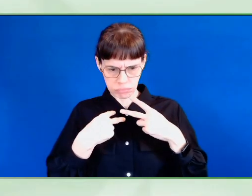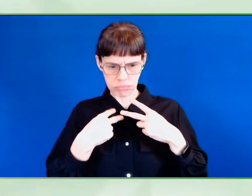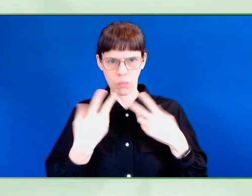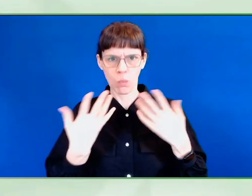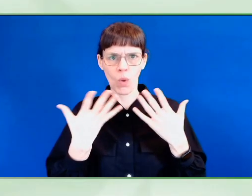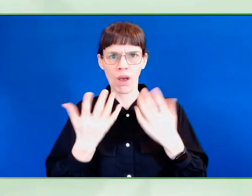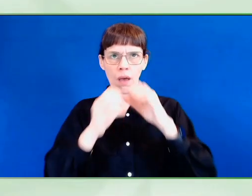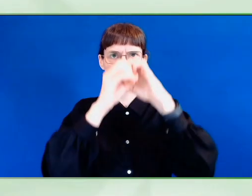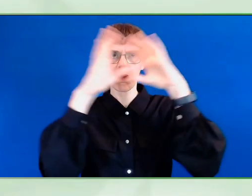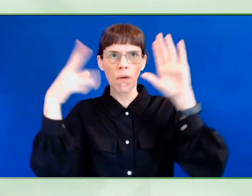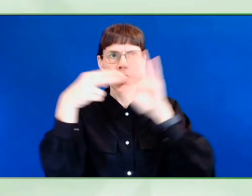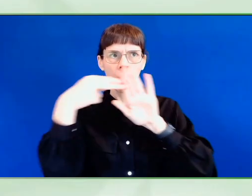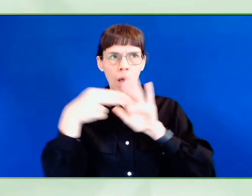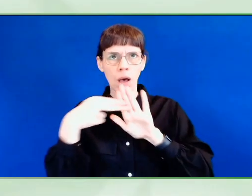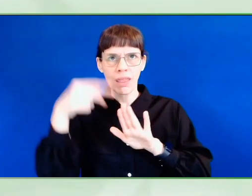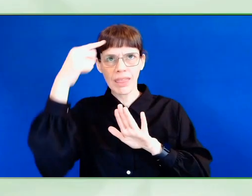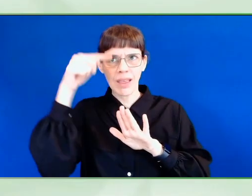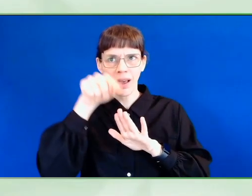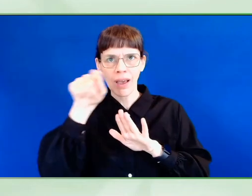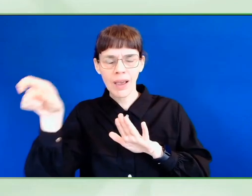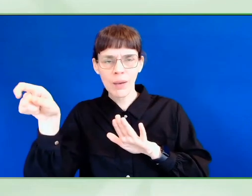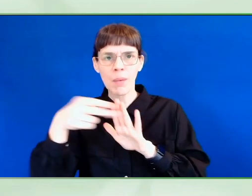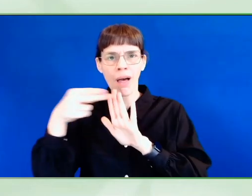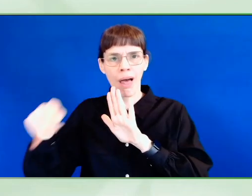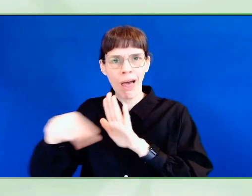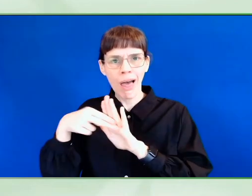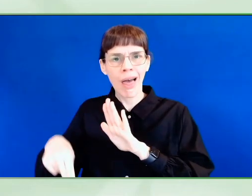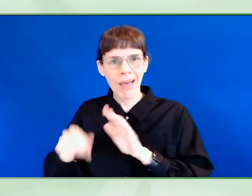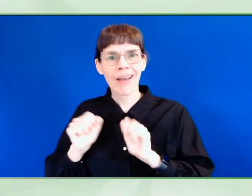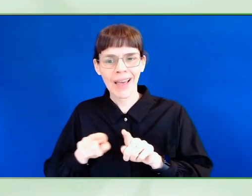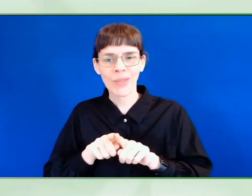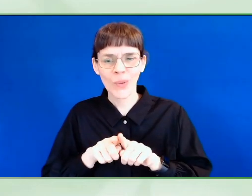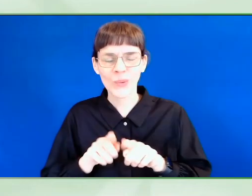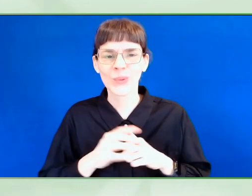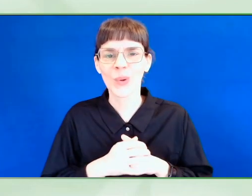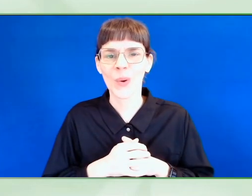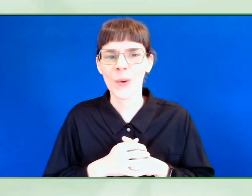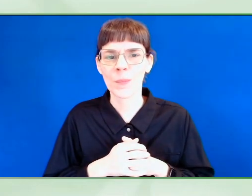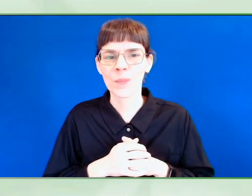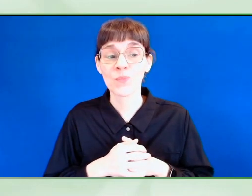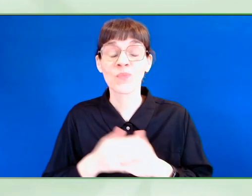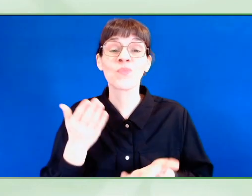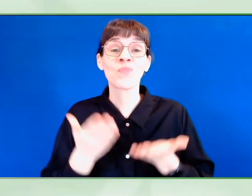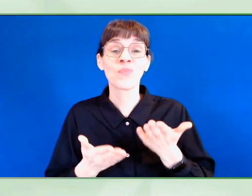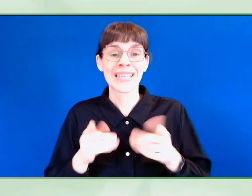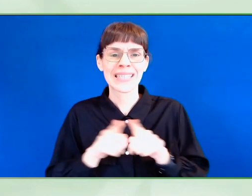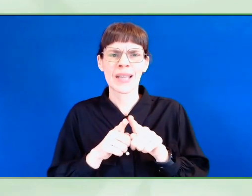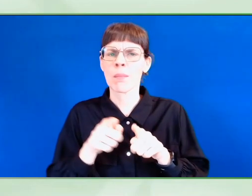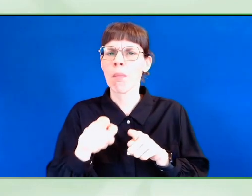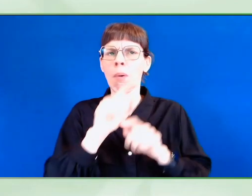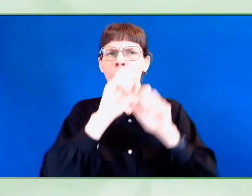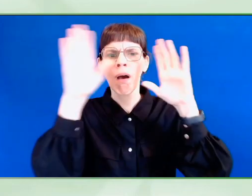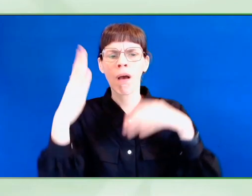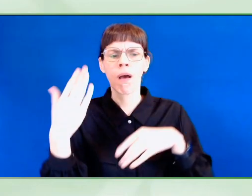as well. Now, you might be thinking about maybe the last time you went into a gym or a yoga studio and